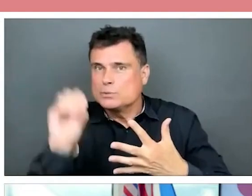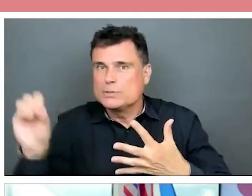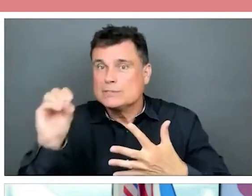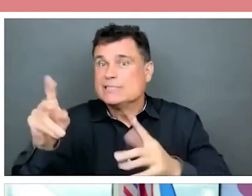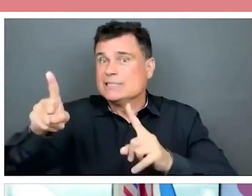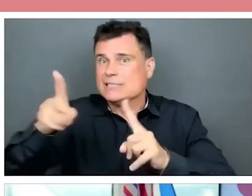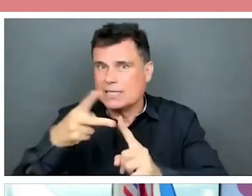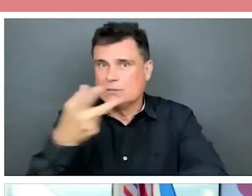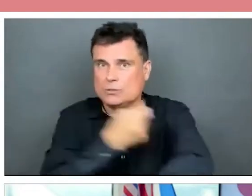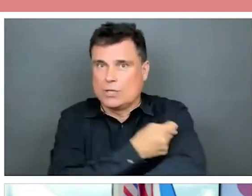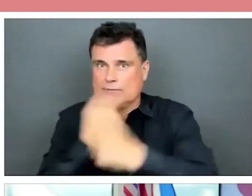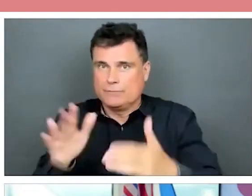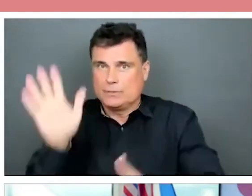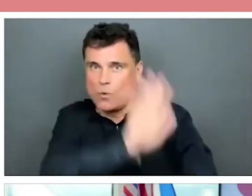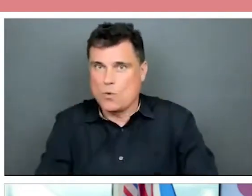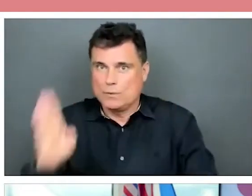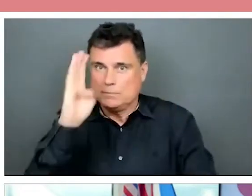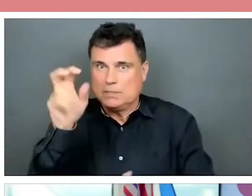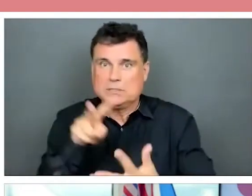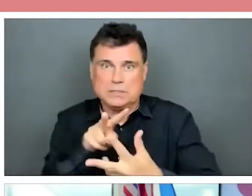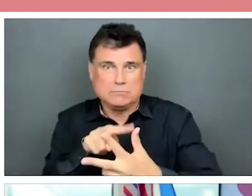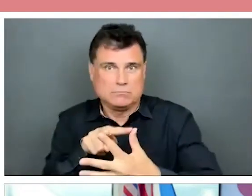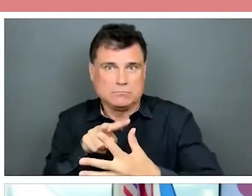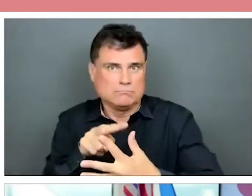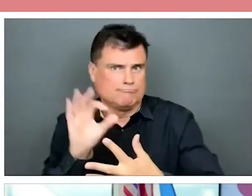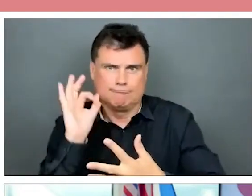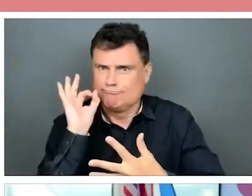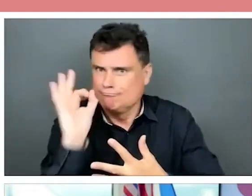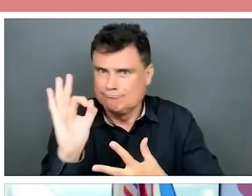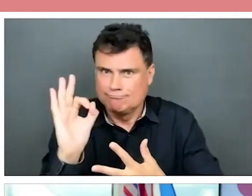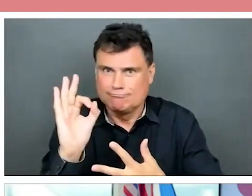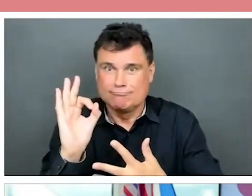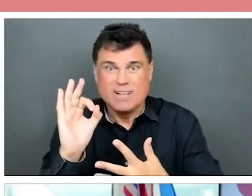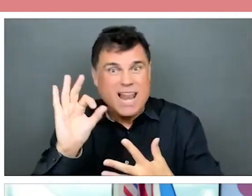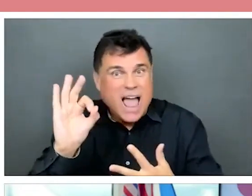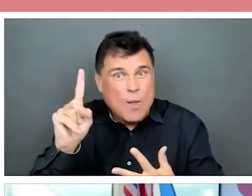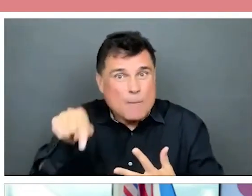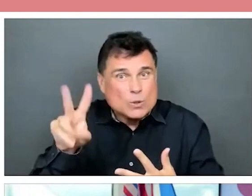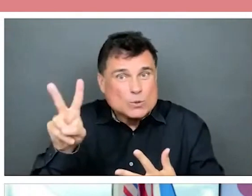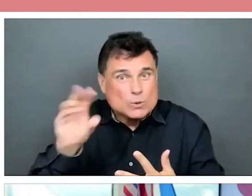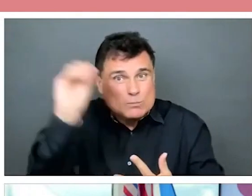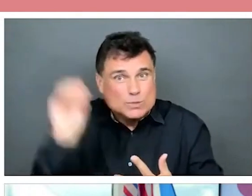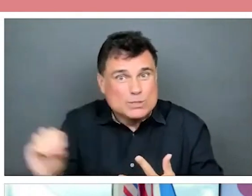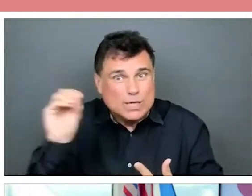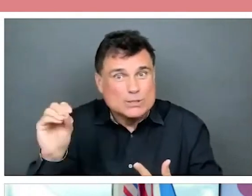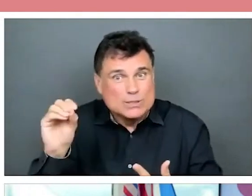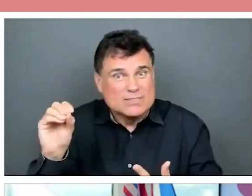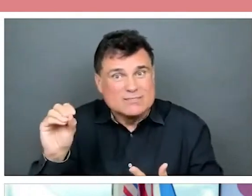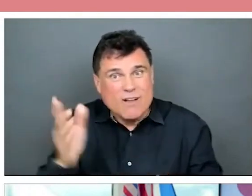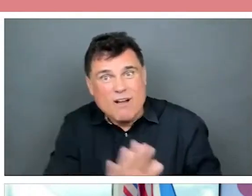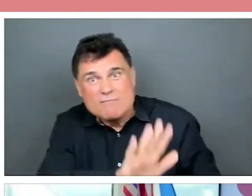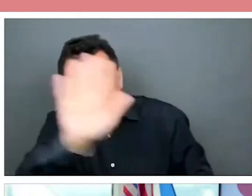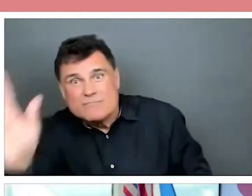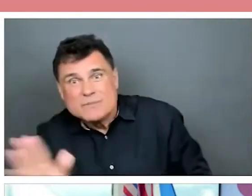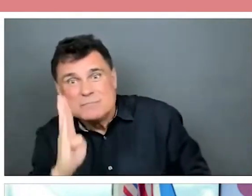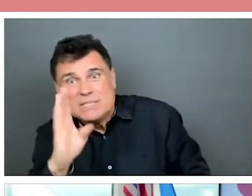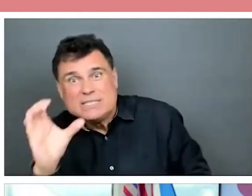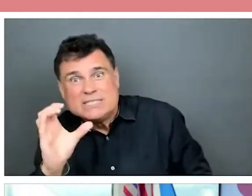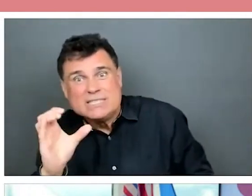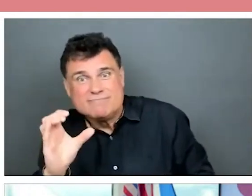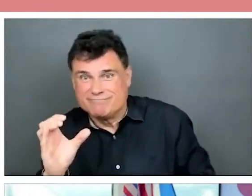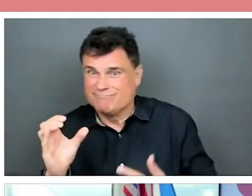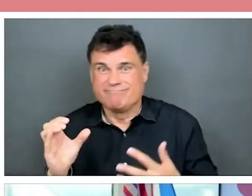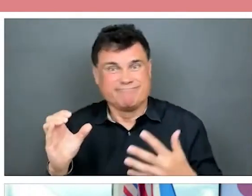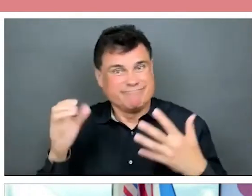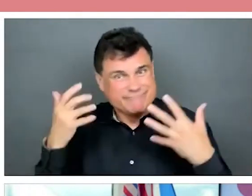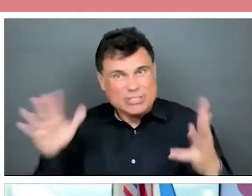vaccine. So this means that 91.2% of those who are eligible are actually fully vaccinated.